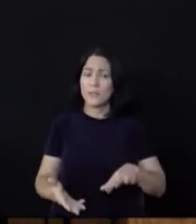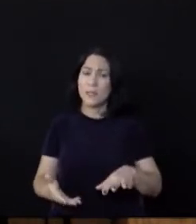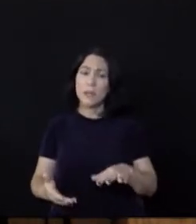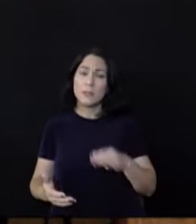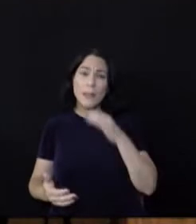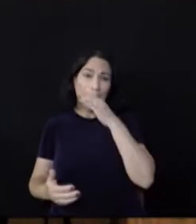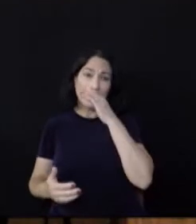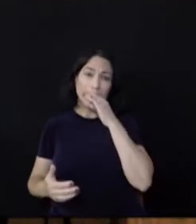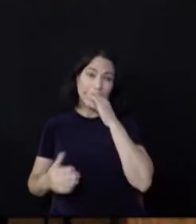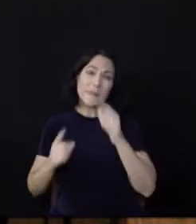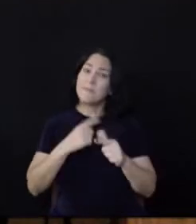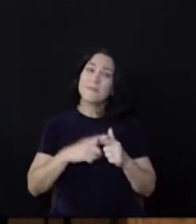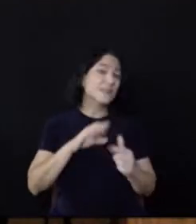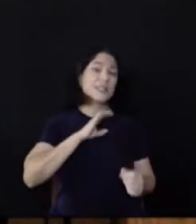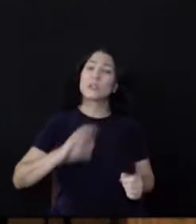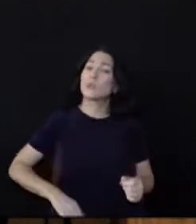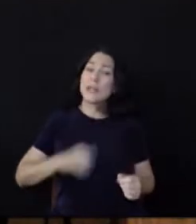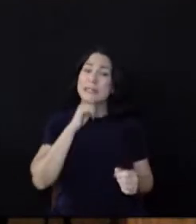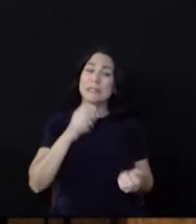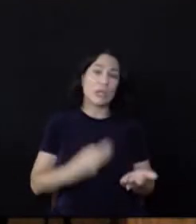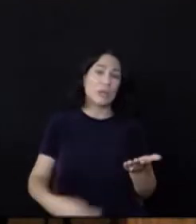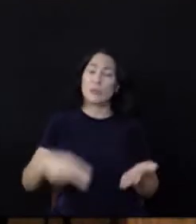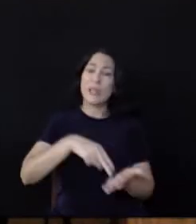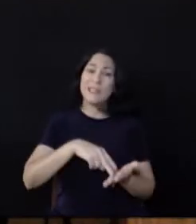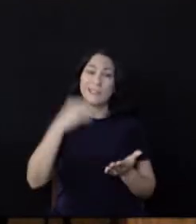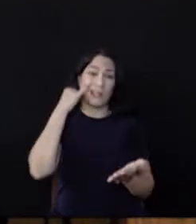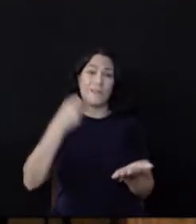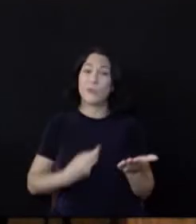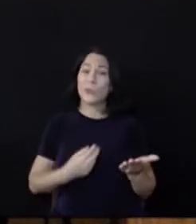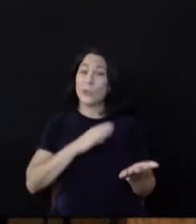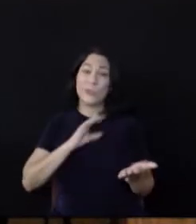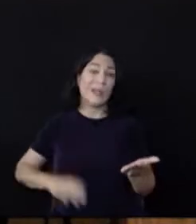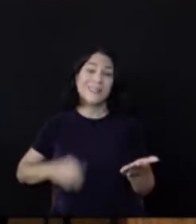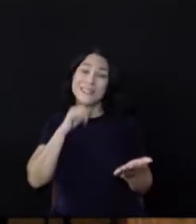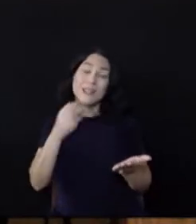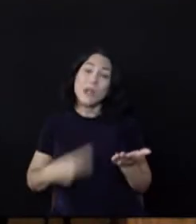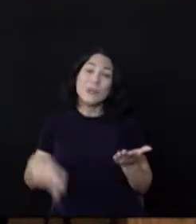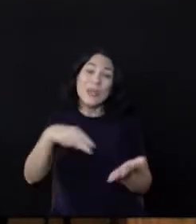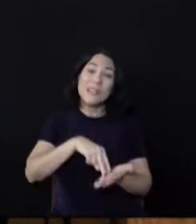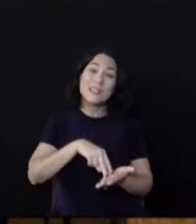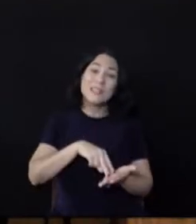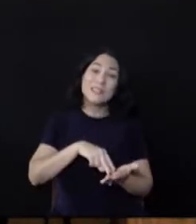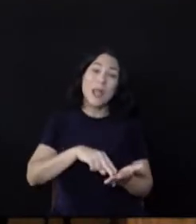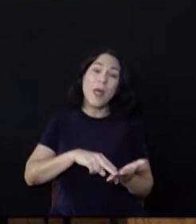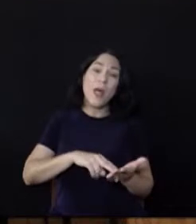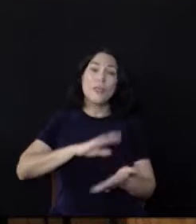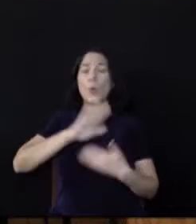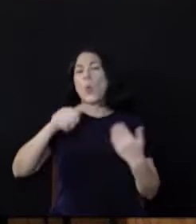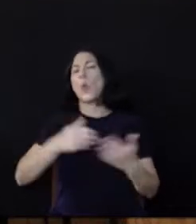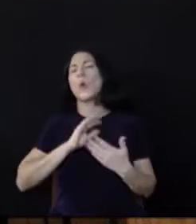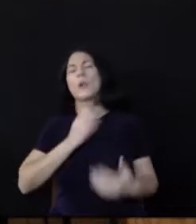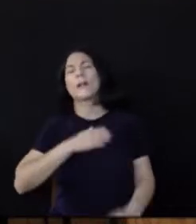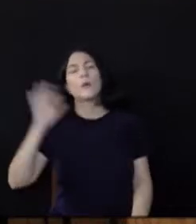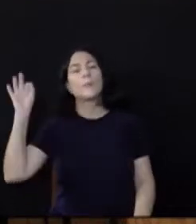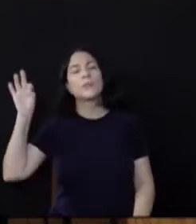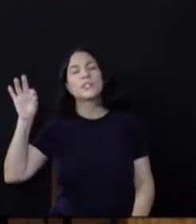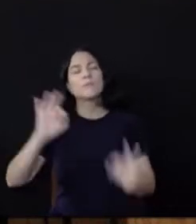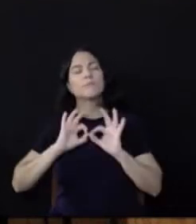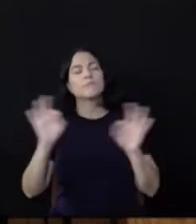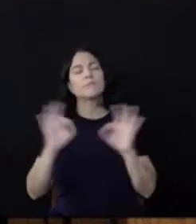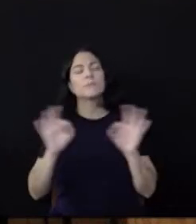Christ has not been raised either. And if Christ has not been raised, then all our preaching is